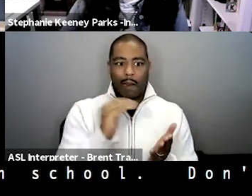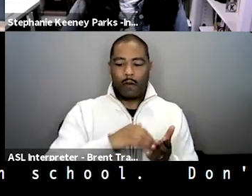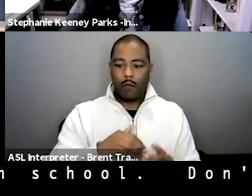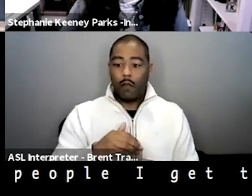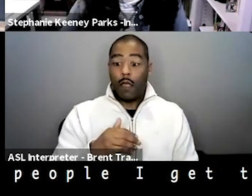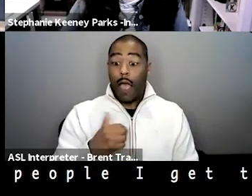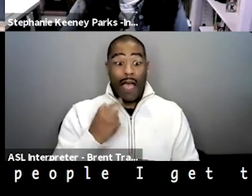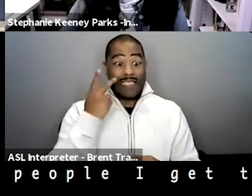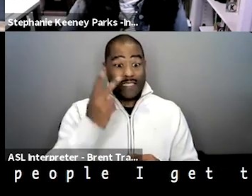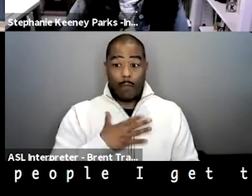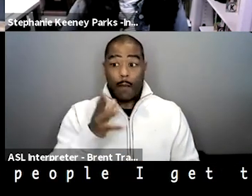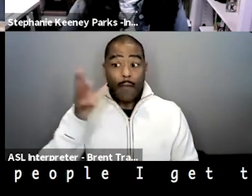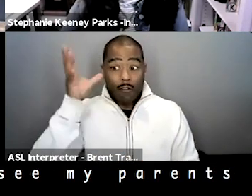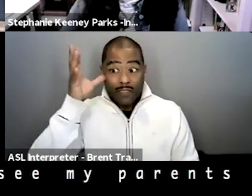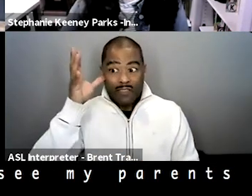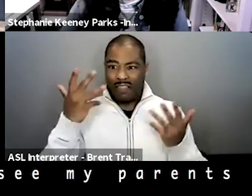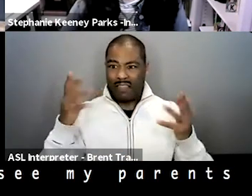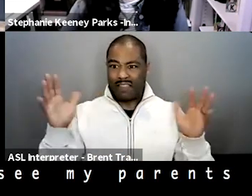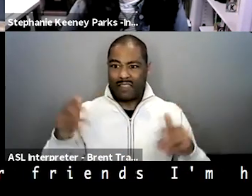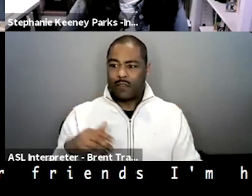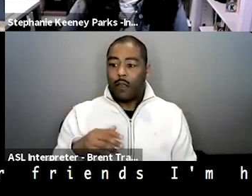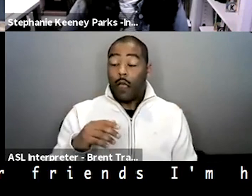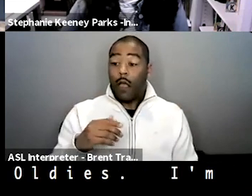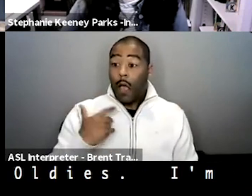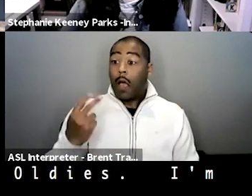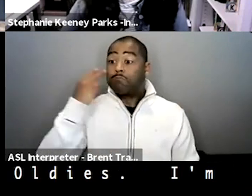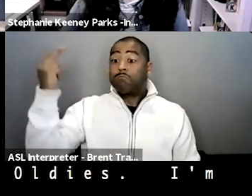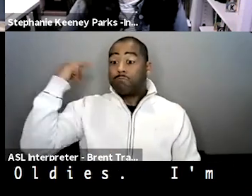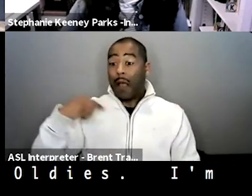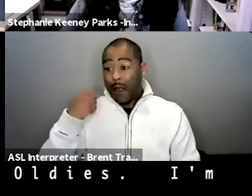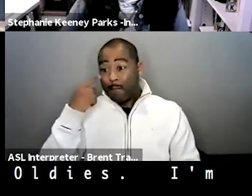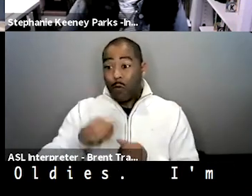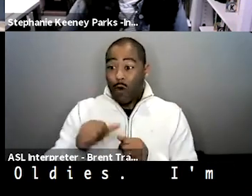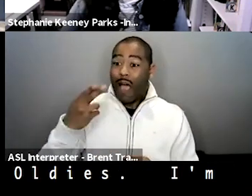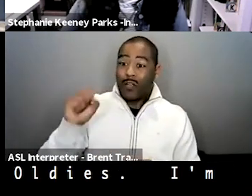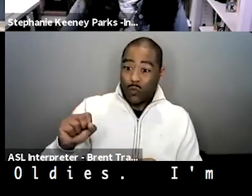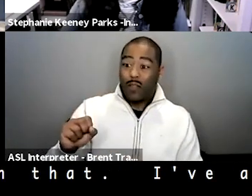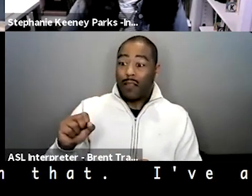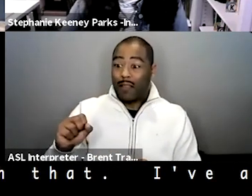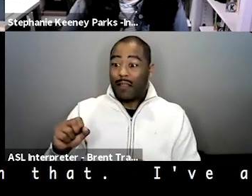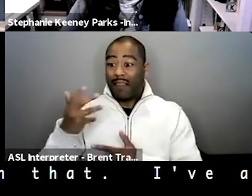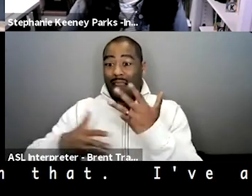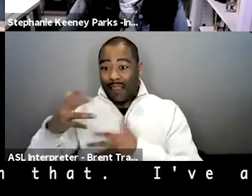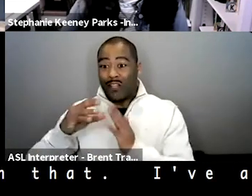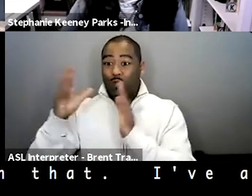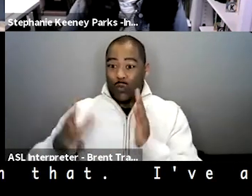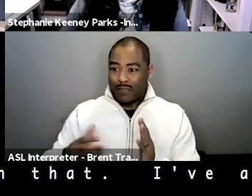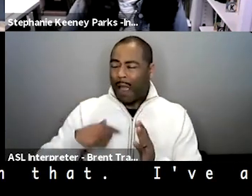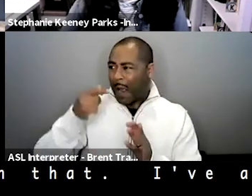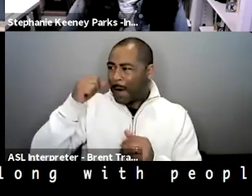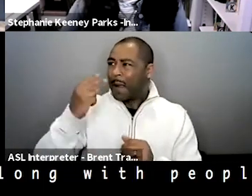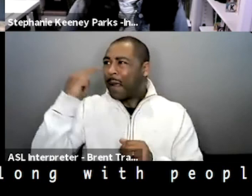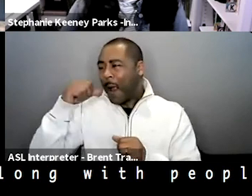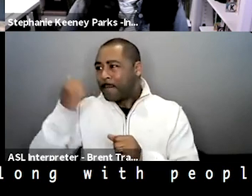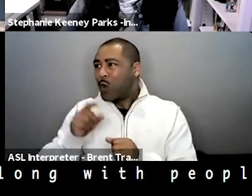from high school. I don't have, you know, a group of people that I get together with. I see my parents and their friends. I'm hanging with the oldies. I'm cool with that, really.